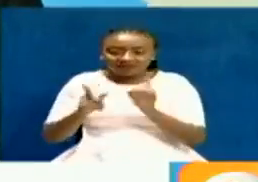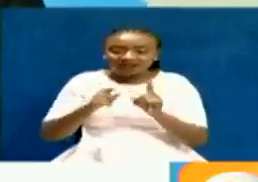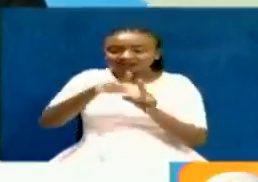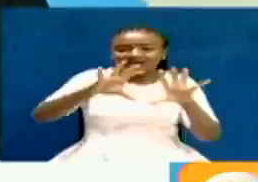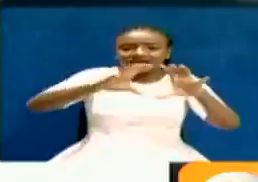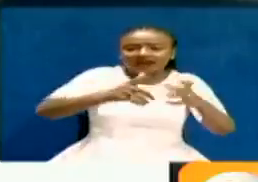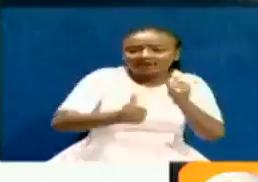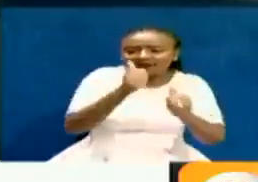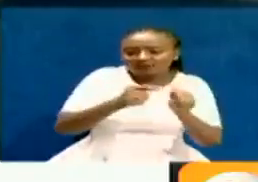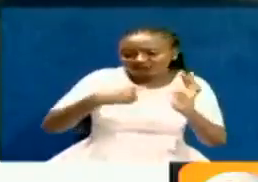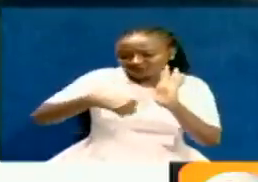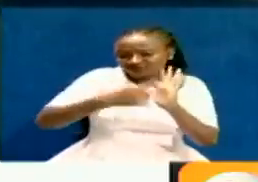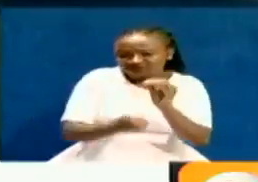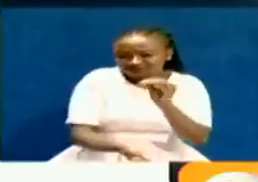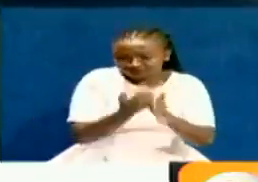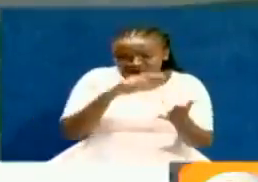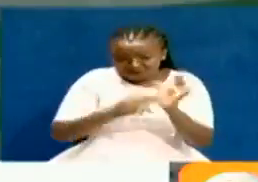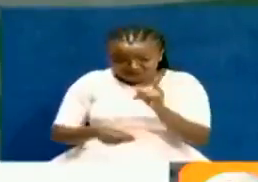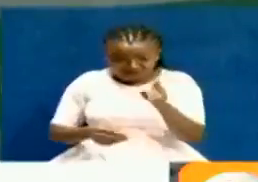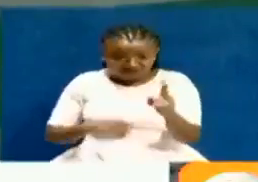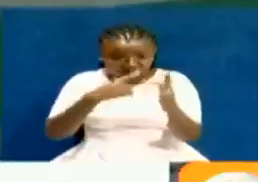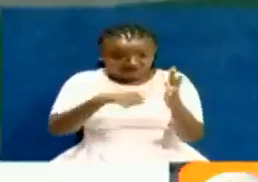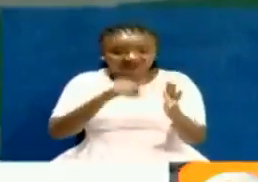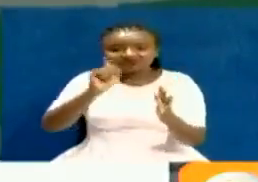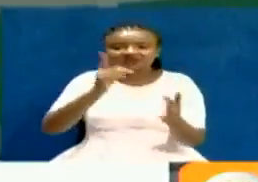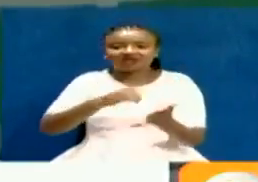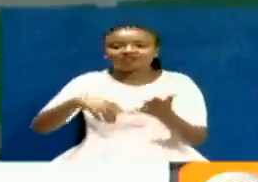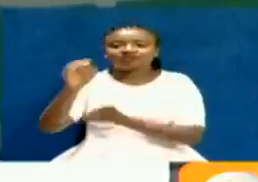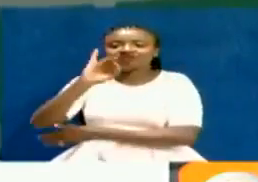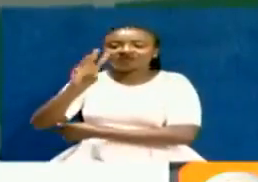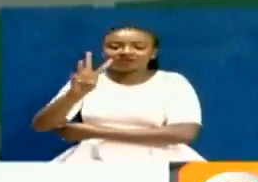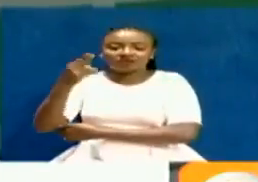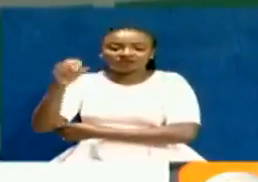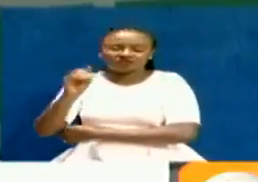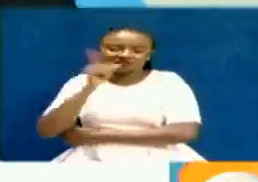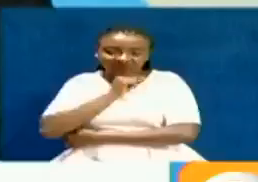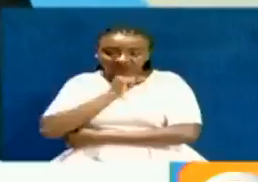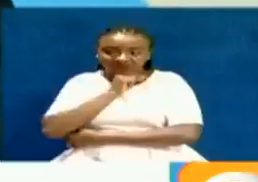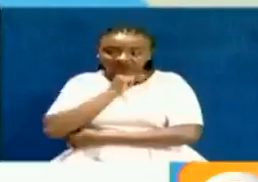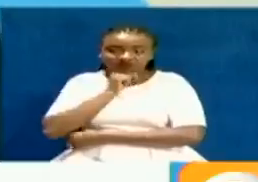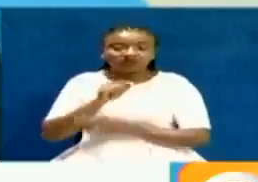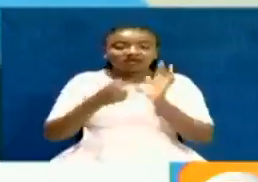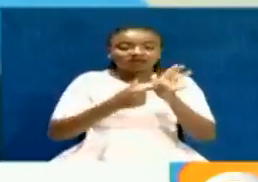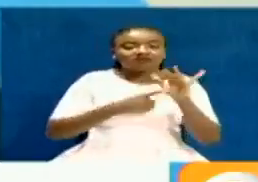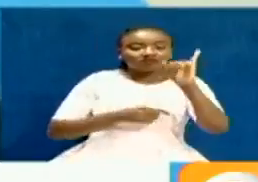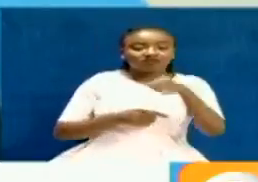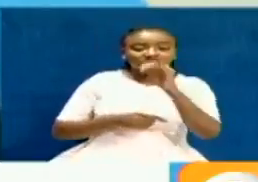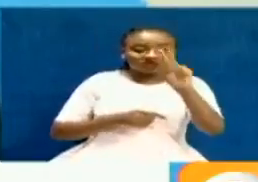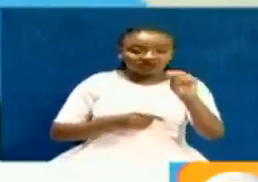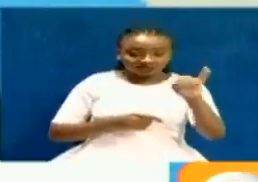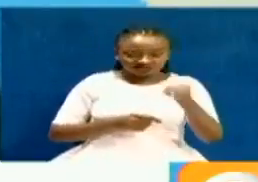the vaccines must also be WHO pre-qualified. For example, Johnson & Johnson, it has received that, but